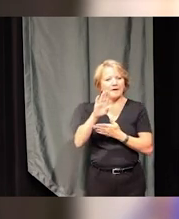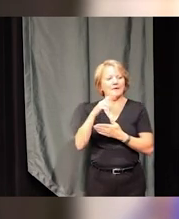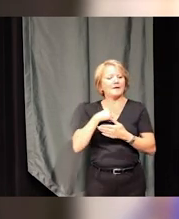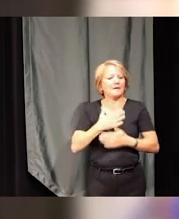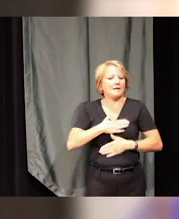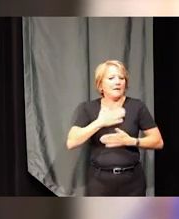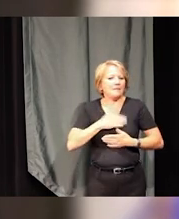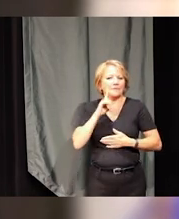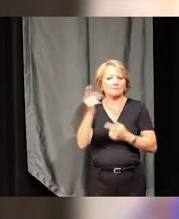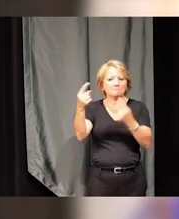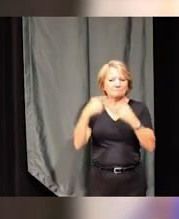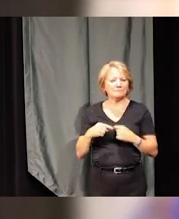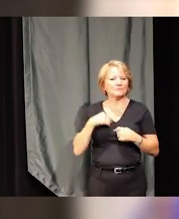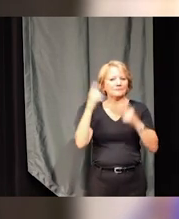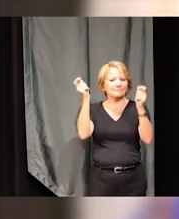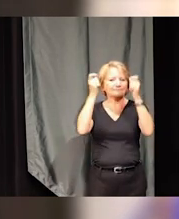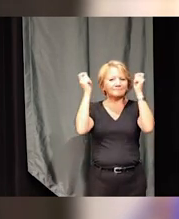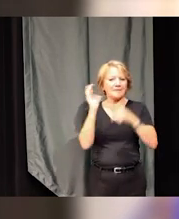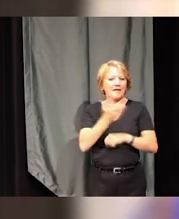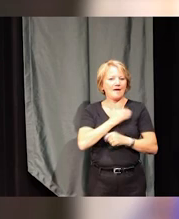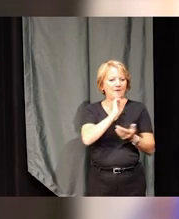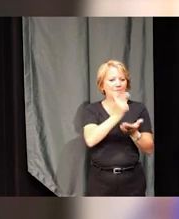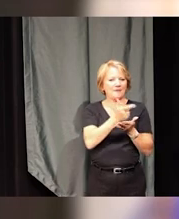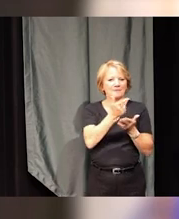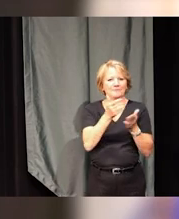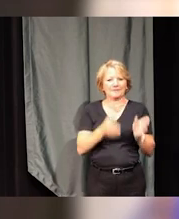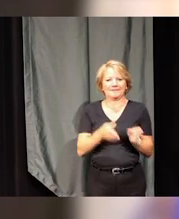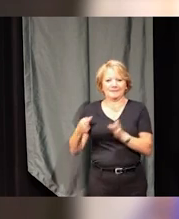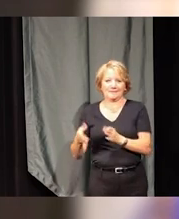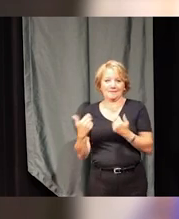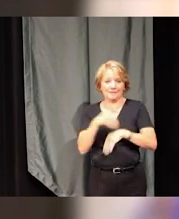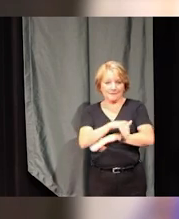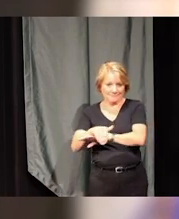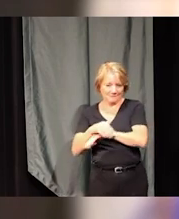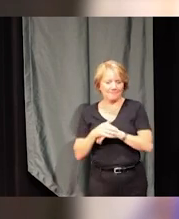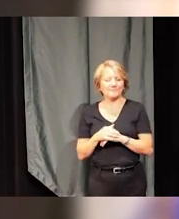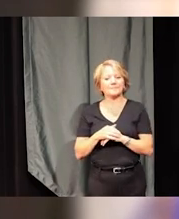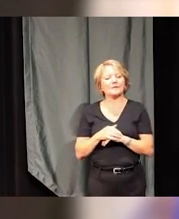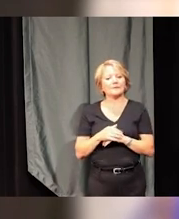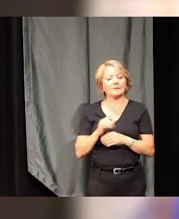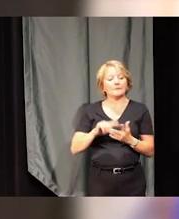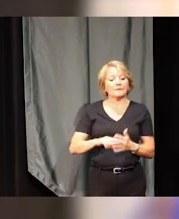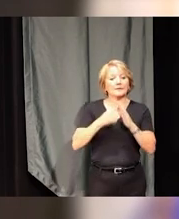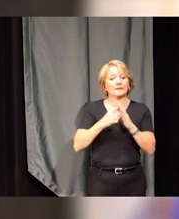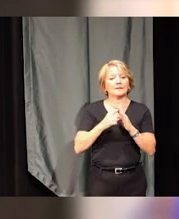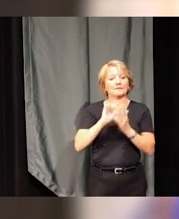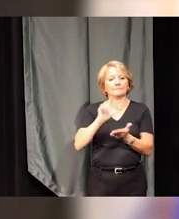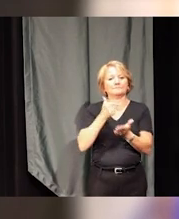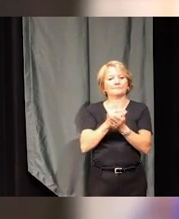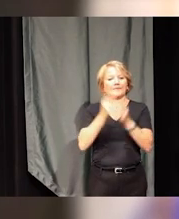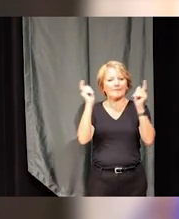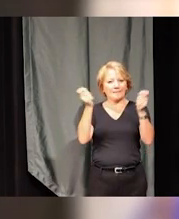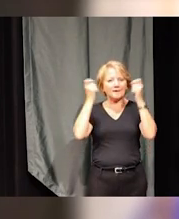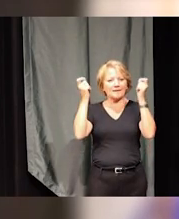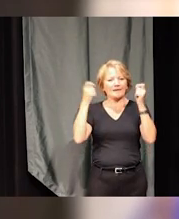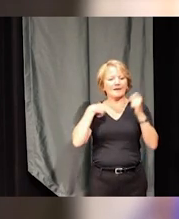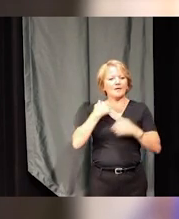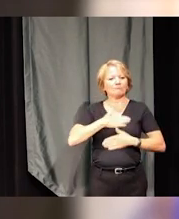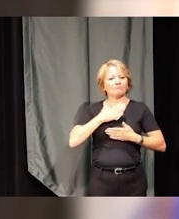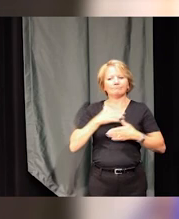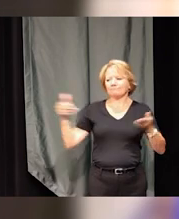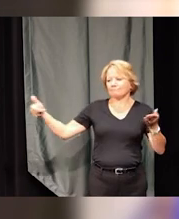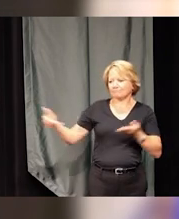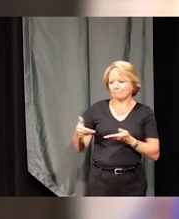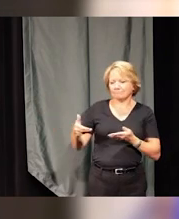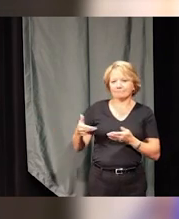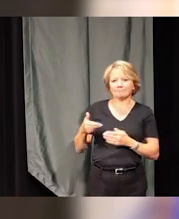here to celebrate our graduates this evening. To begin the commencement ceremony, I am pleased to